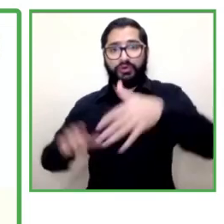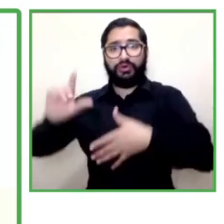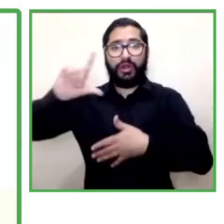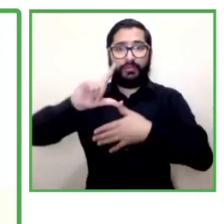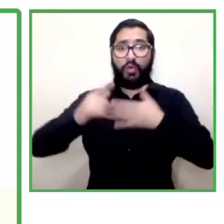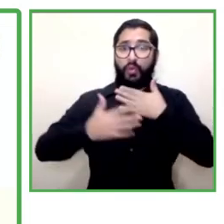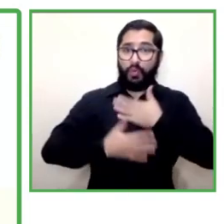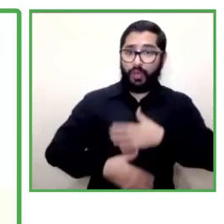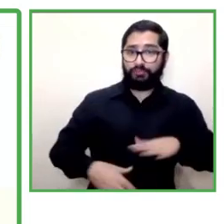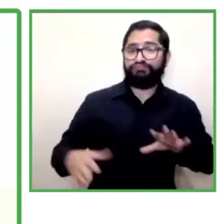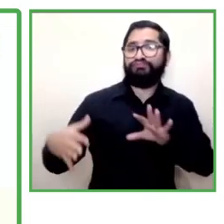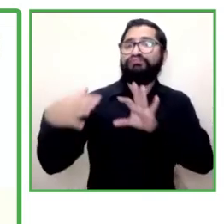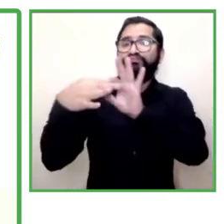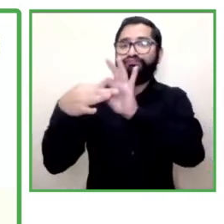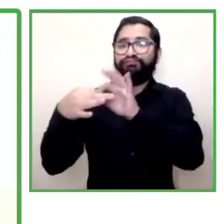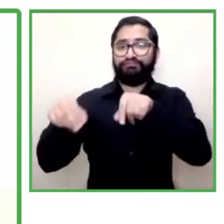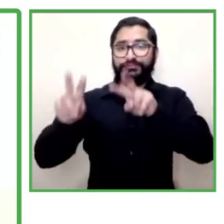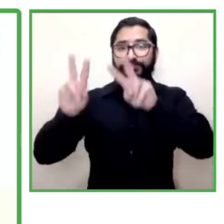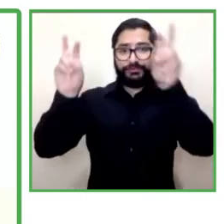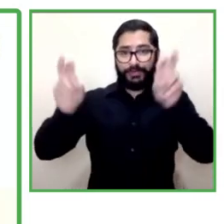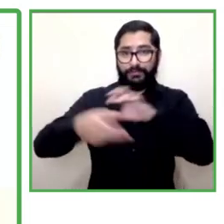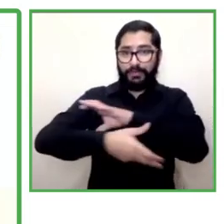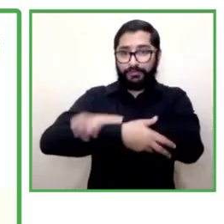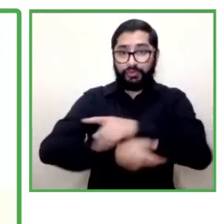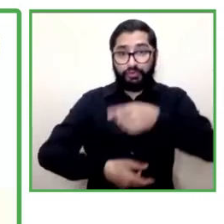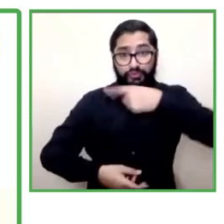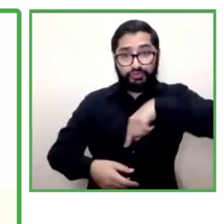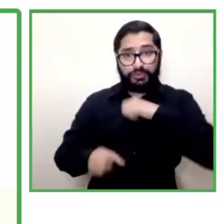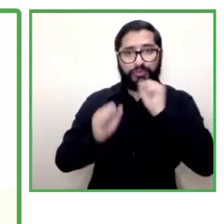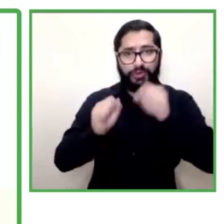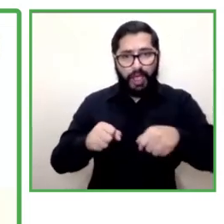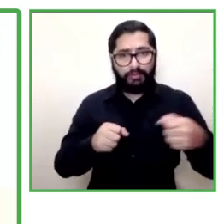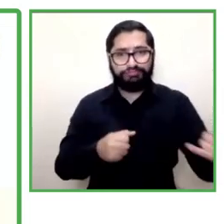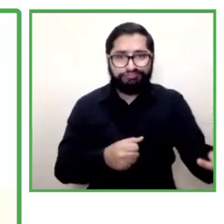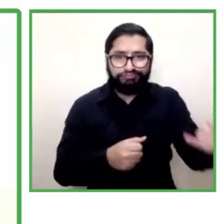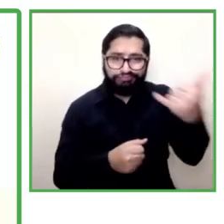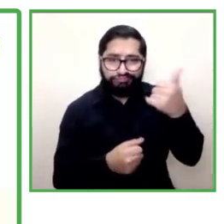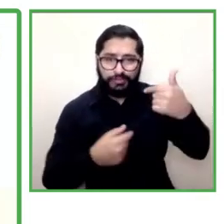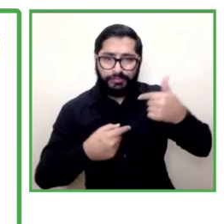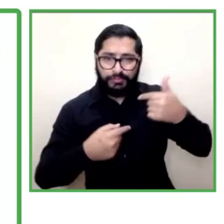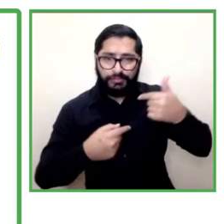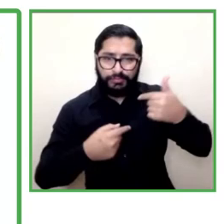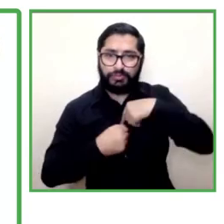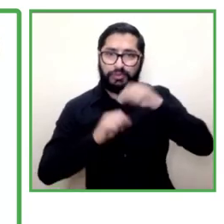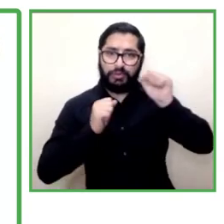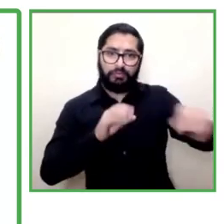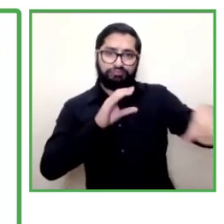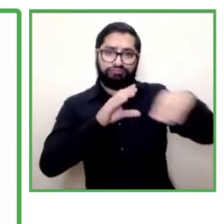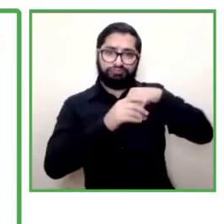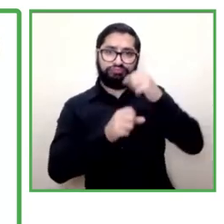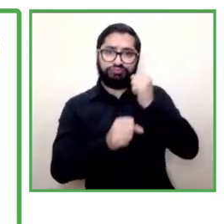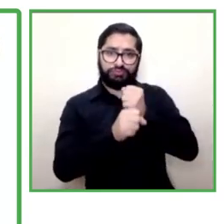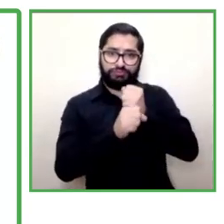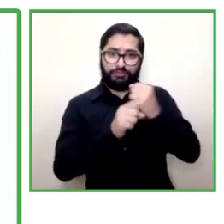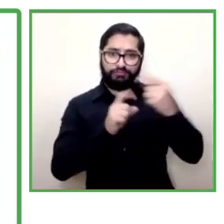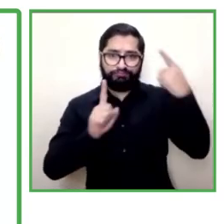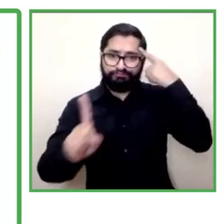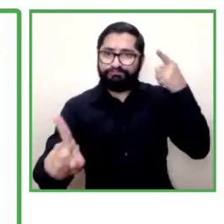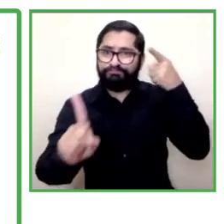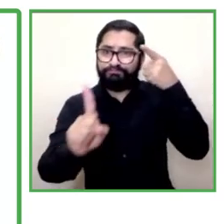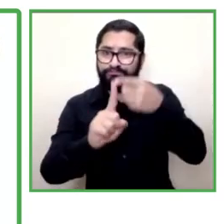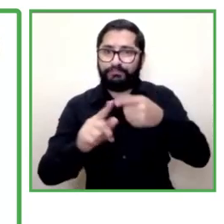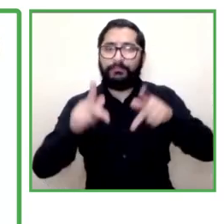And our goal is to reach more than 60% of the world's population within the next 2 years. We have a great team